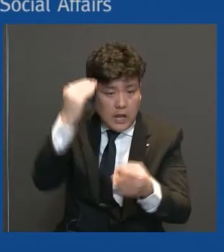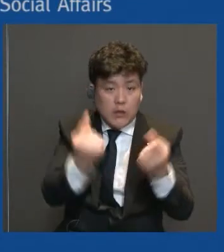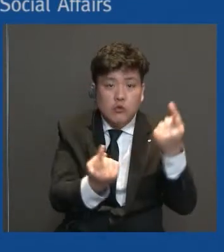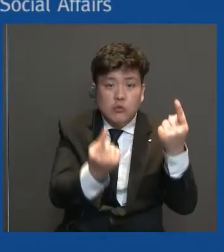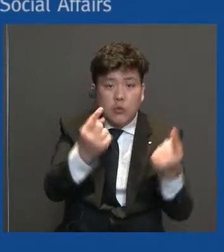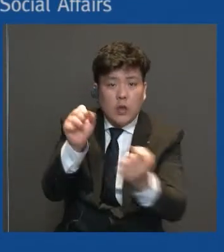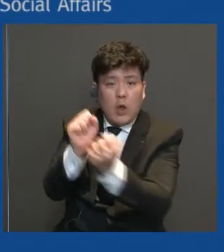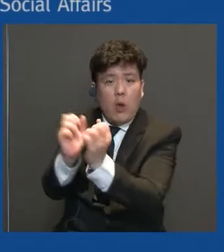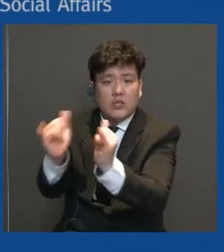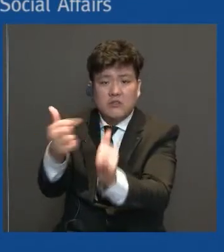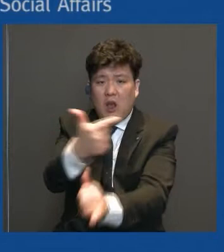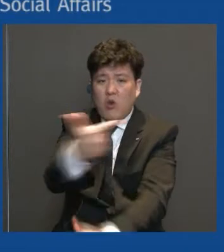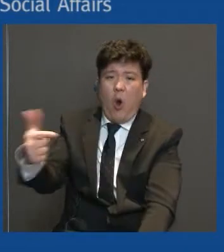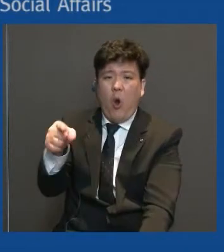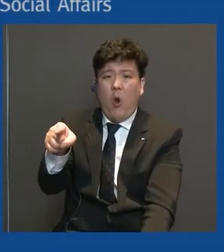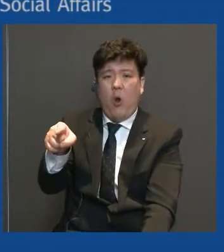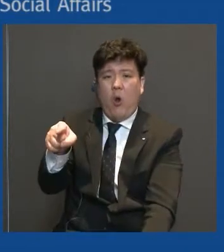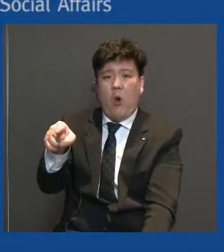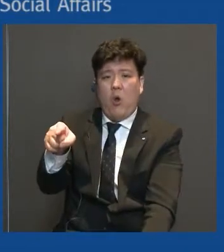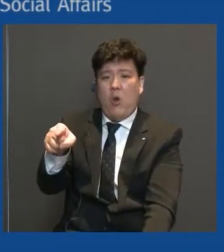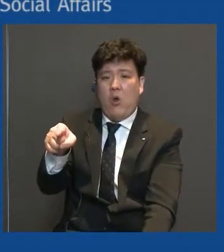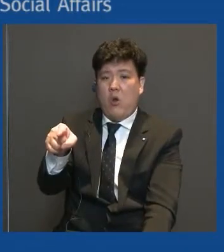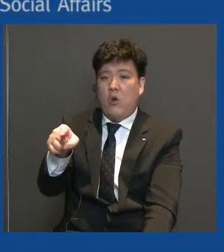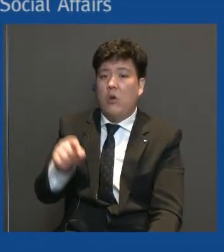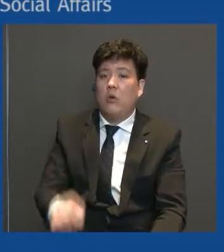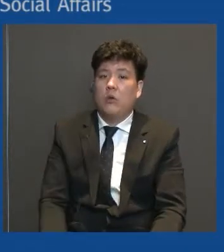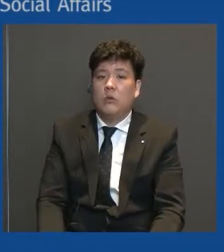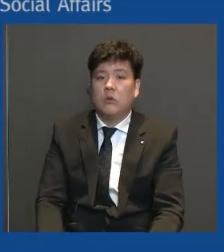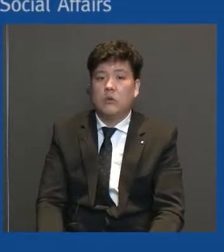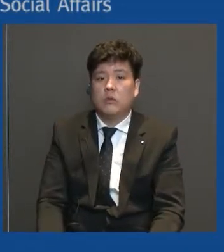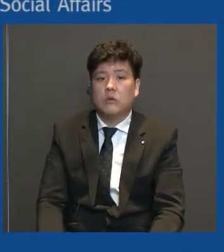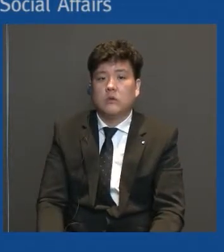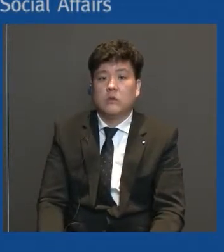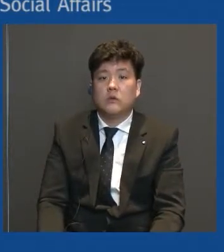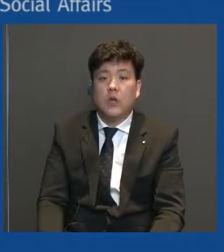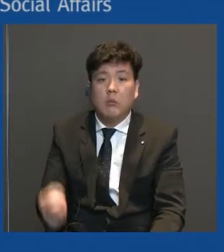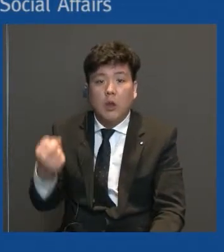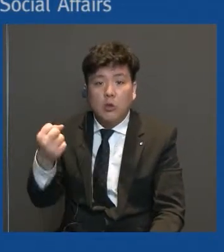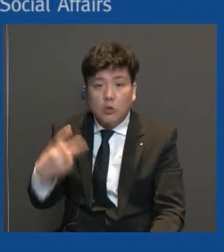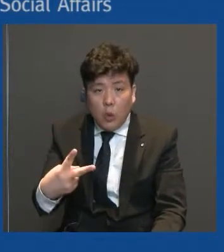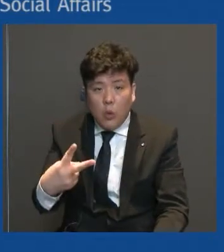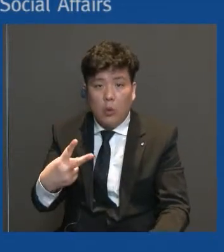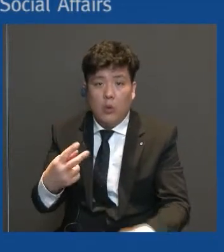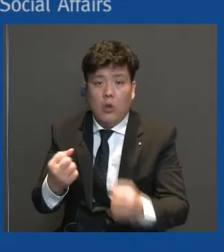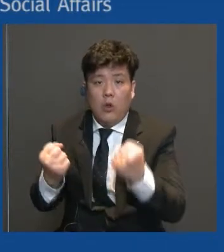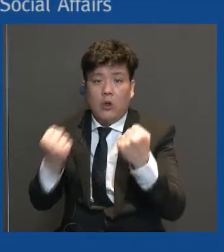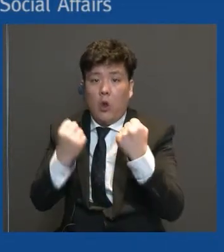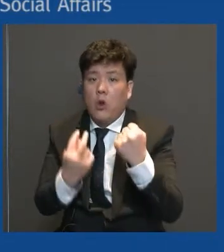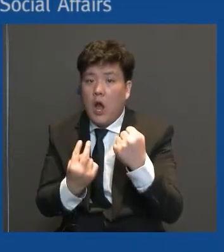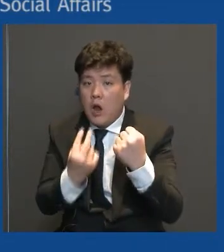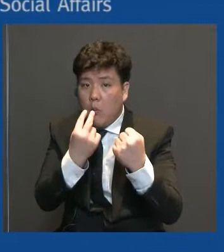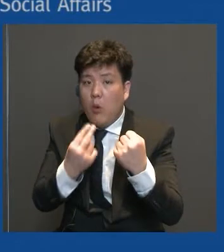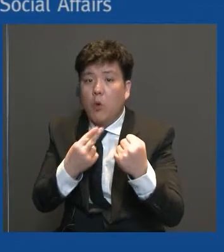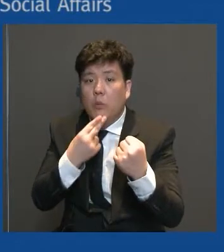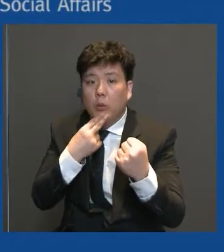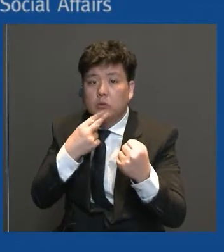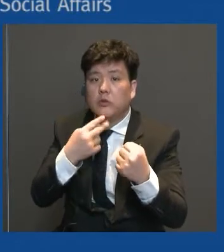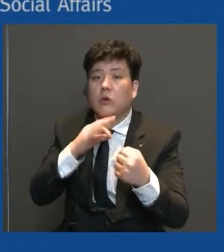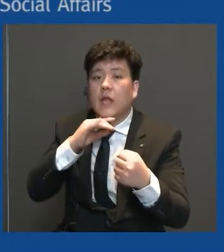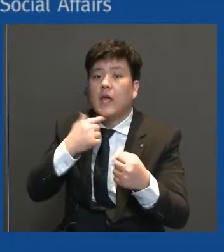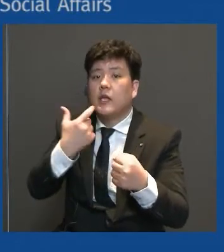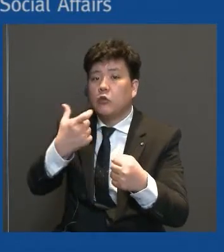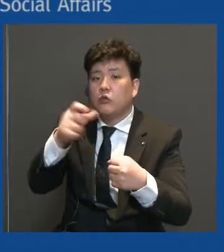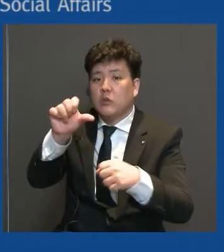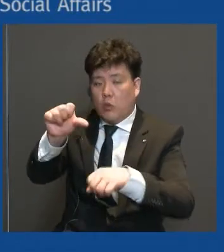health insurance for those under age 65, 70% of older Americans aged 50